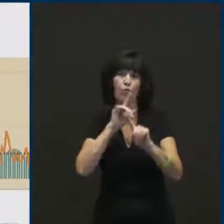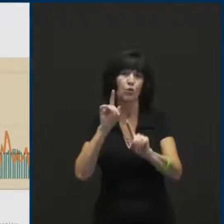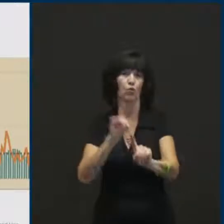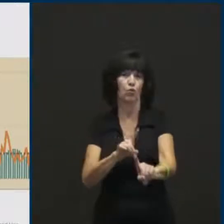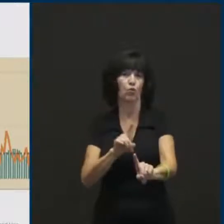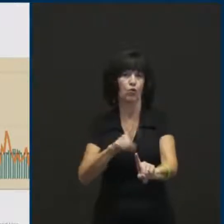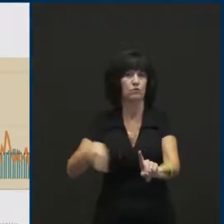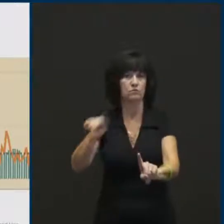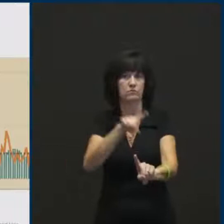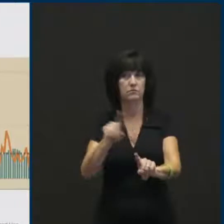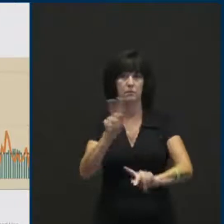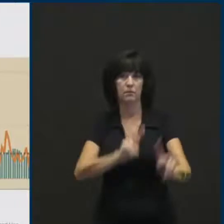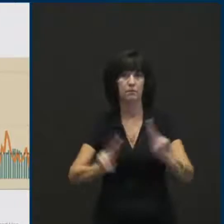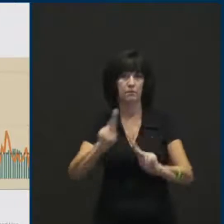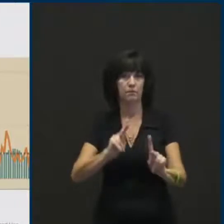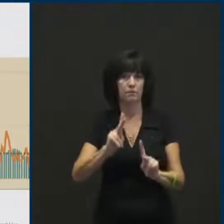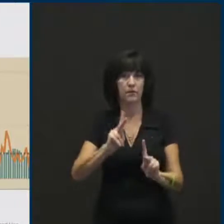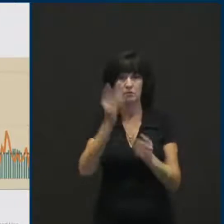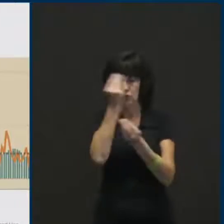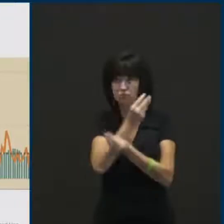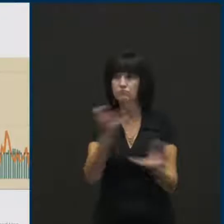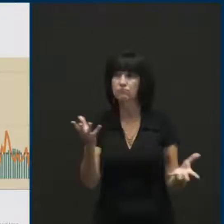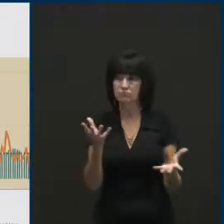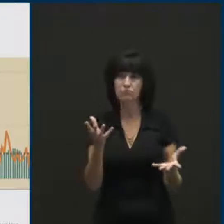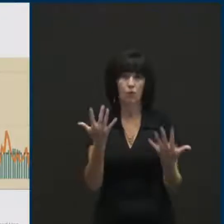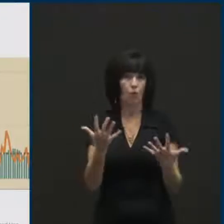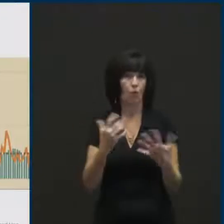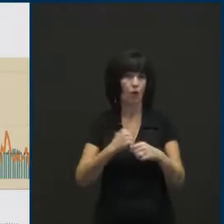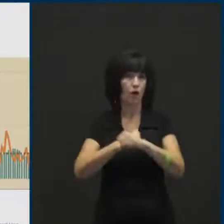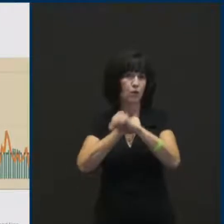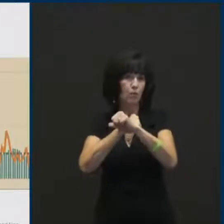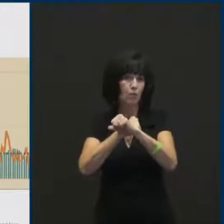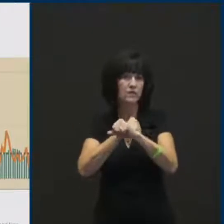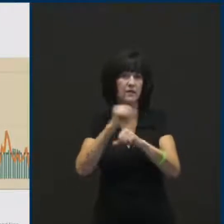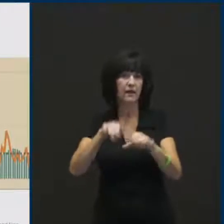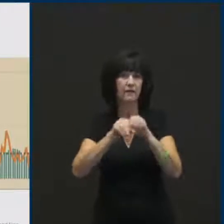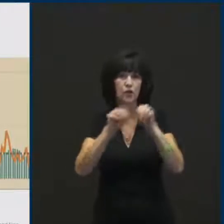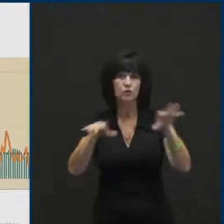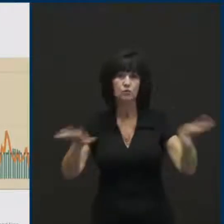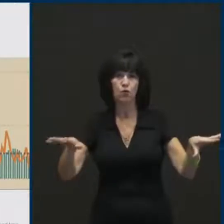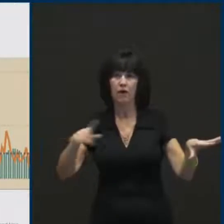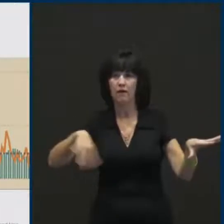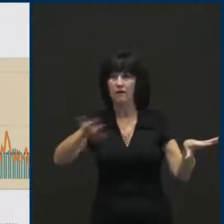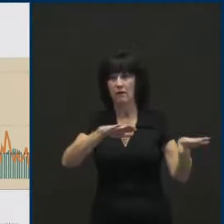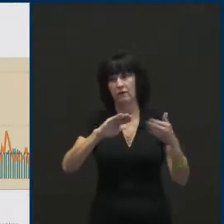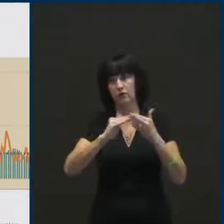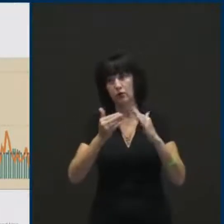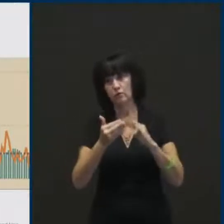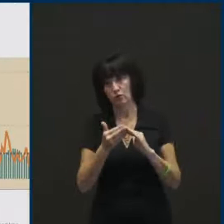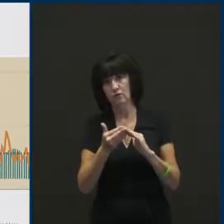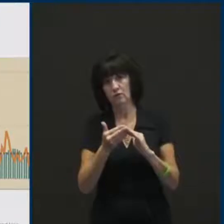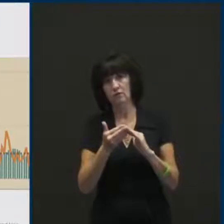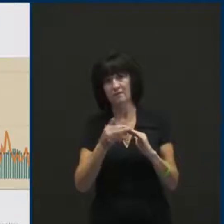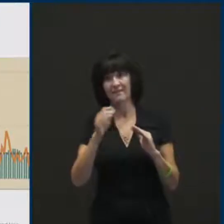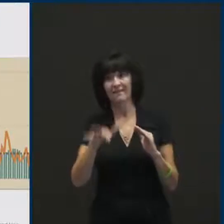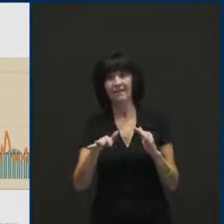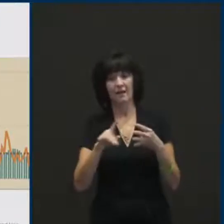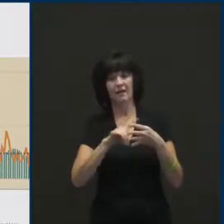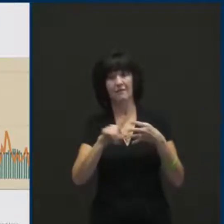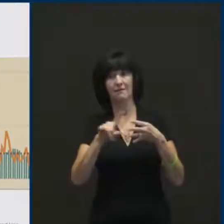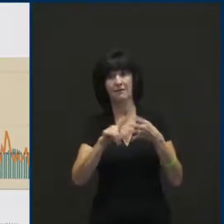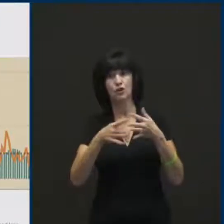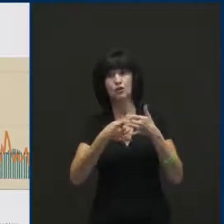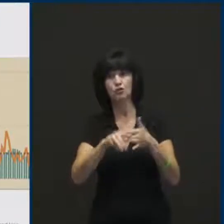really protected the spread in our community. You can see it peaked around early May, and then as a result of the shutdown orders started